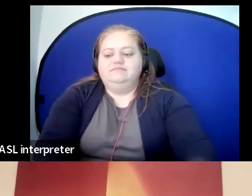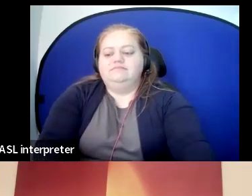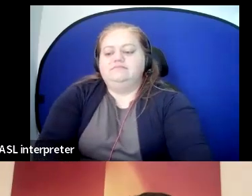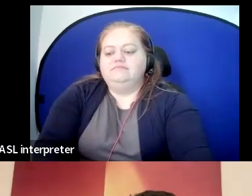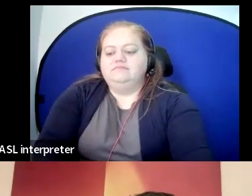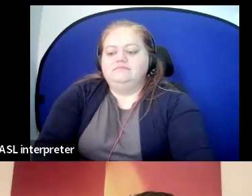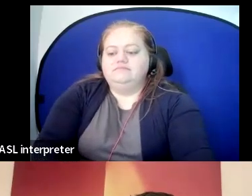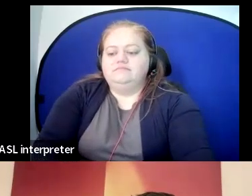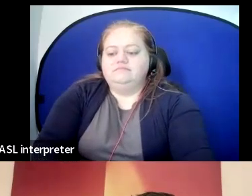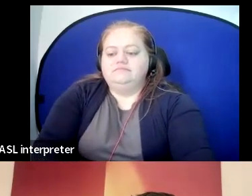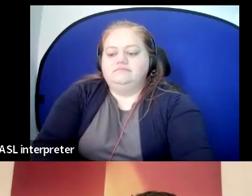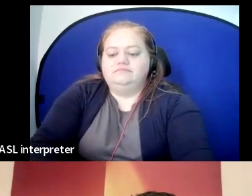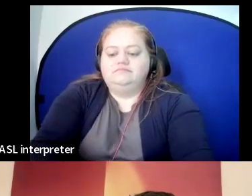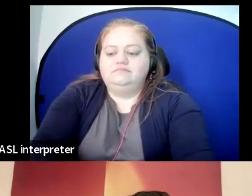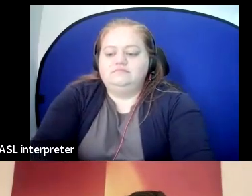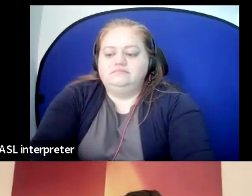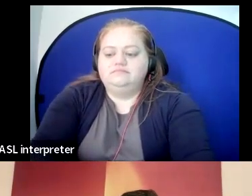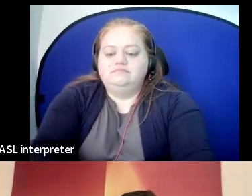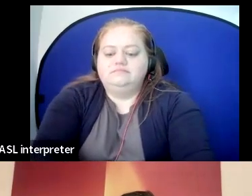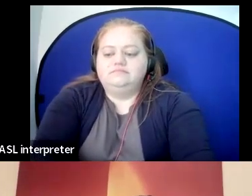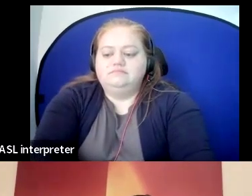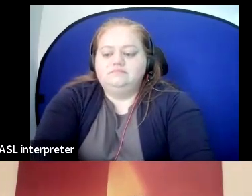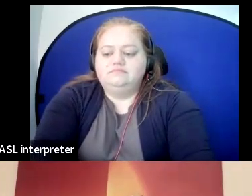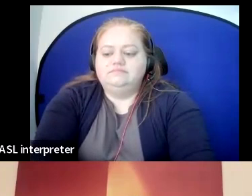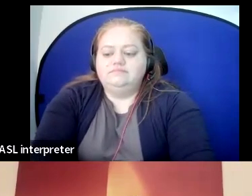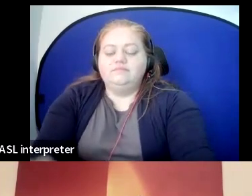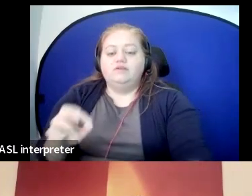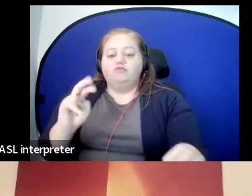Thanks for that. Ricky, what's your vision?